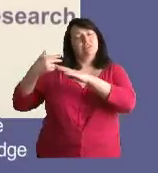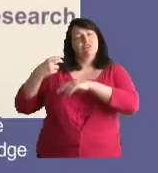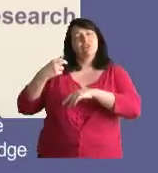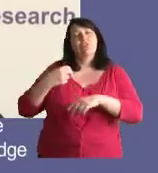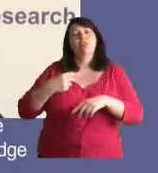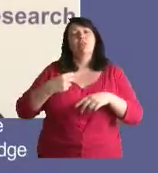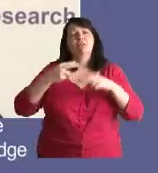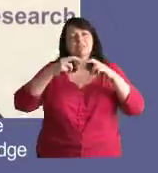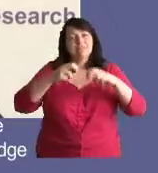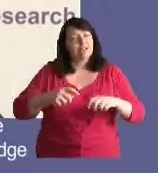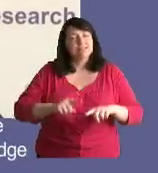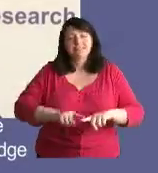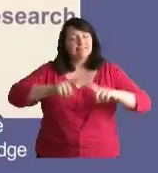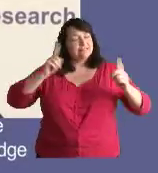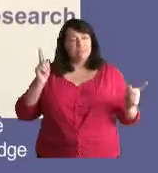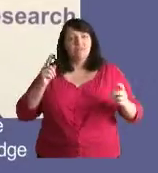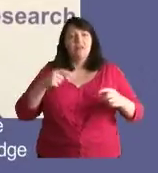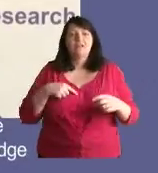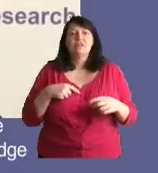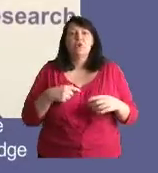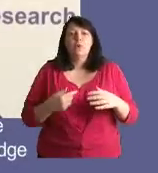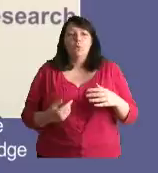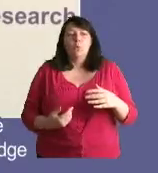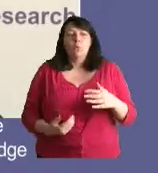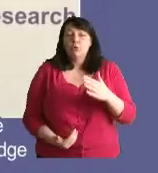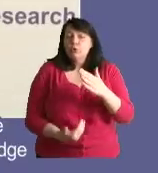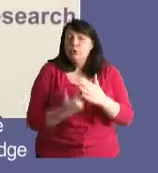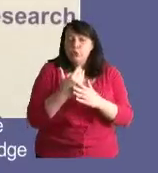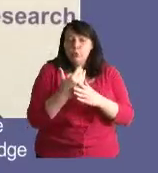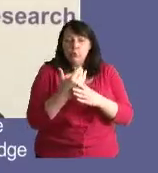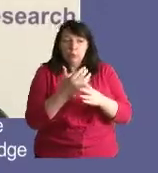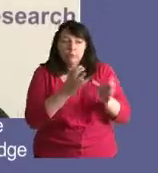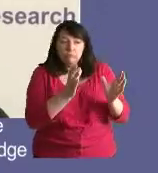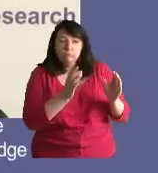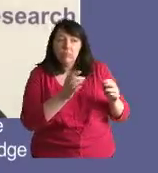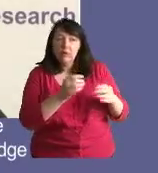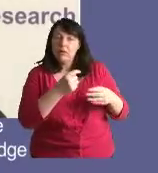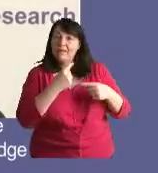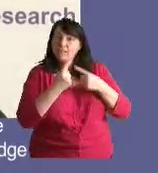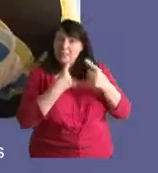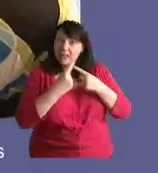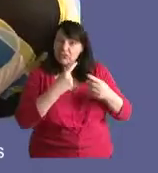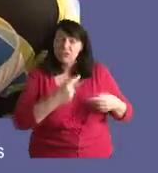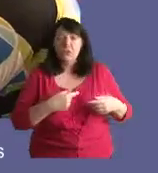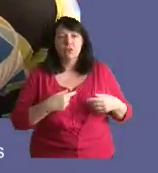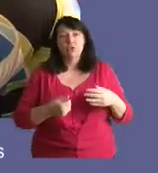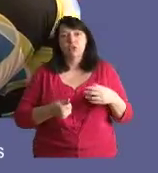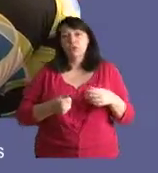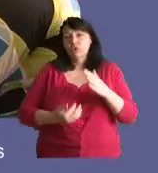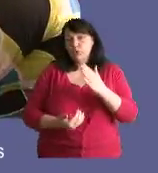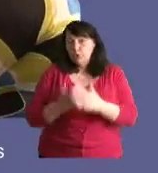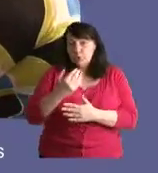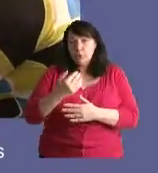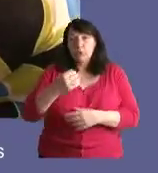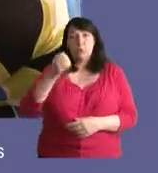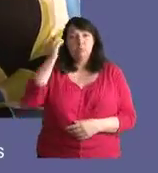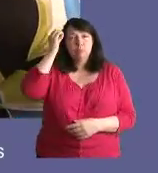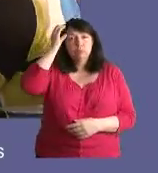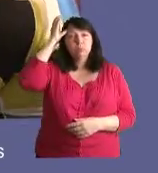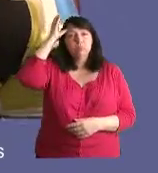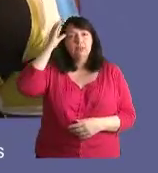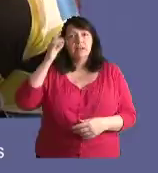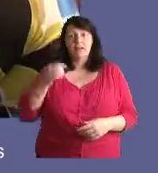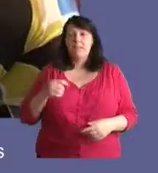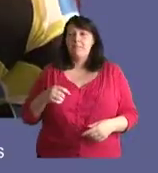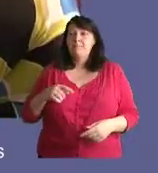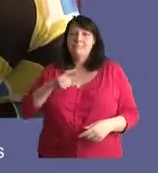traditional research. So we get a whole new set of insights, all sorts of new knowledge created